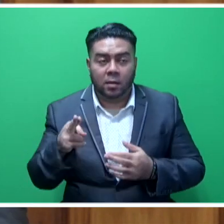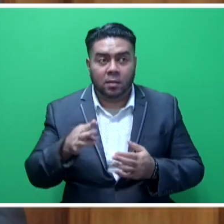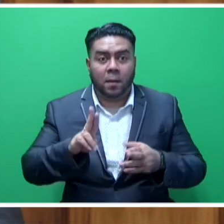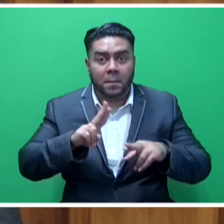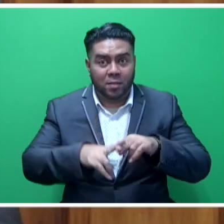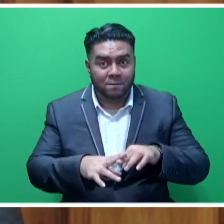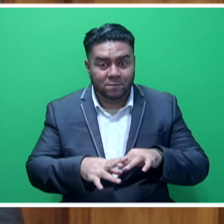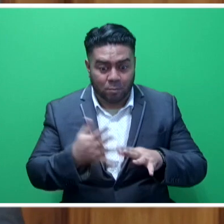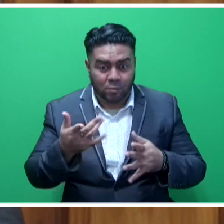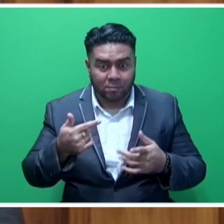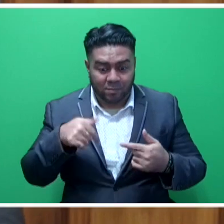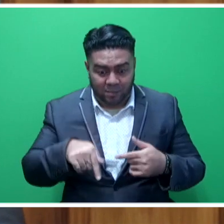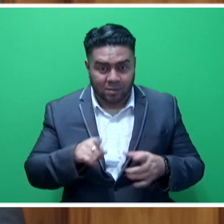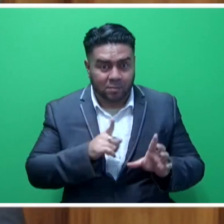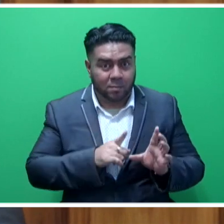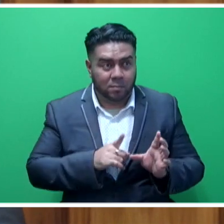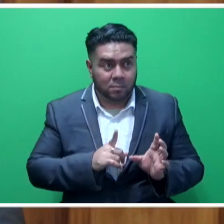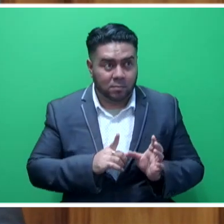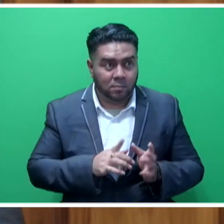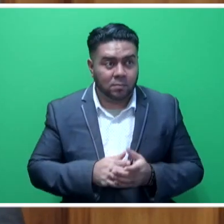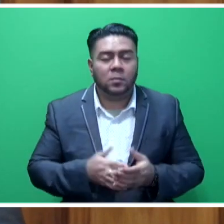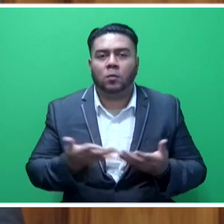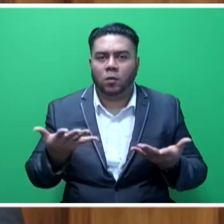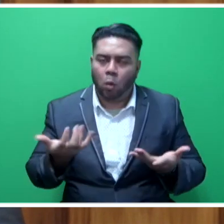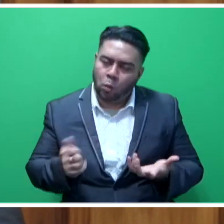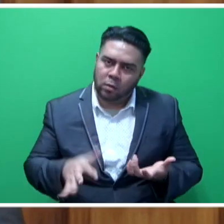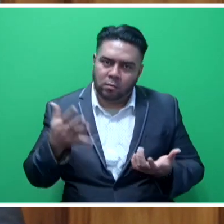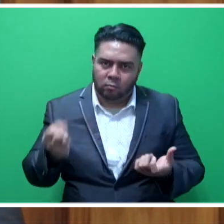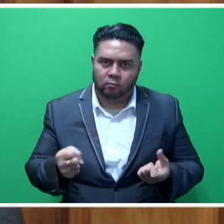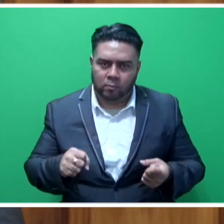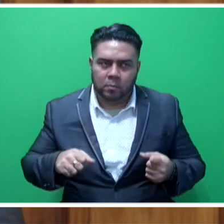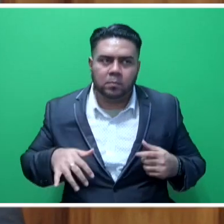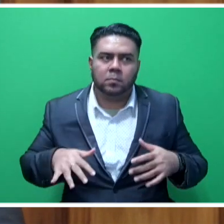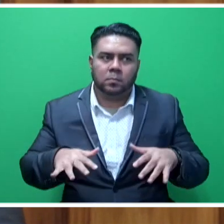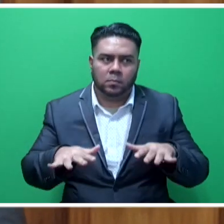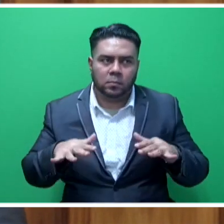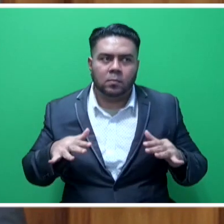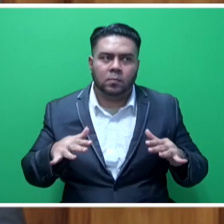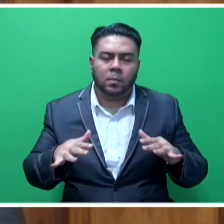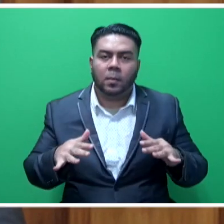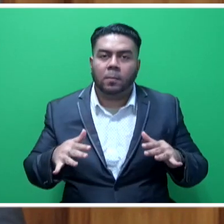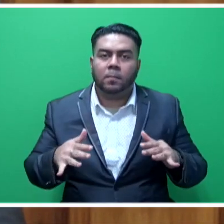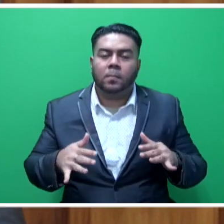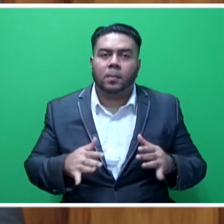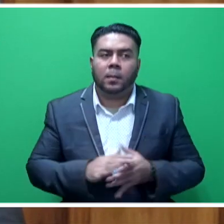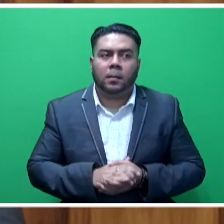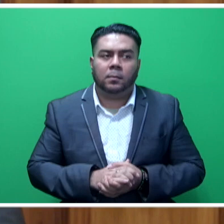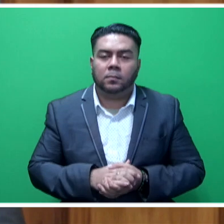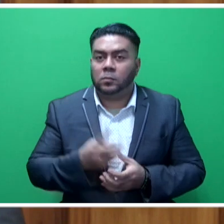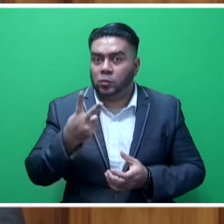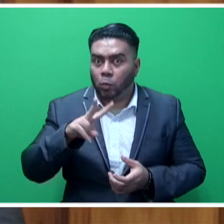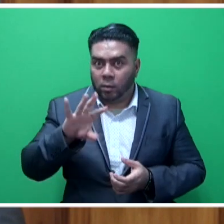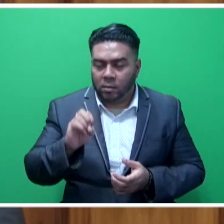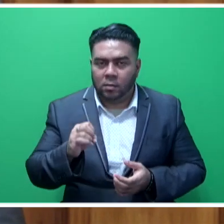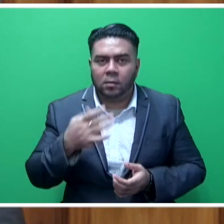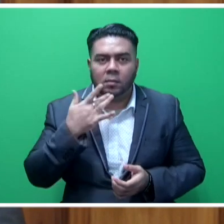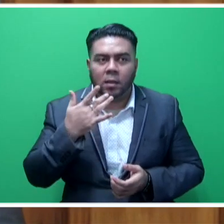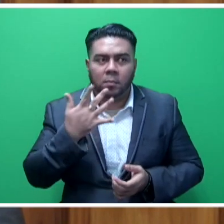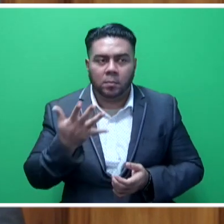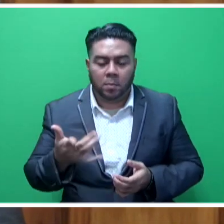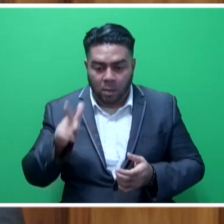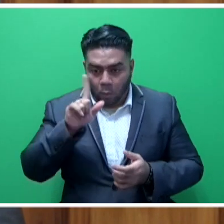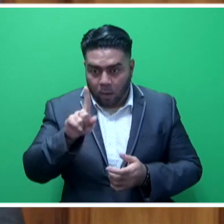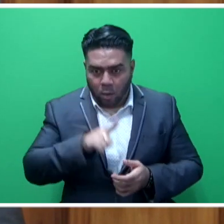Feb, we've already had 20 earthquake-type events in our area. One of these is